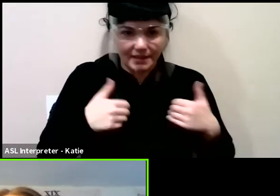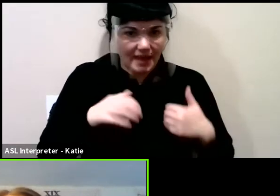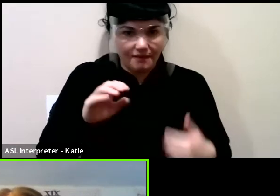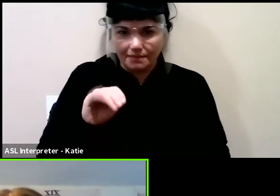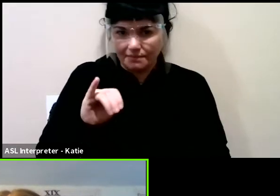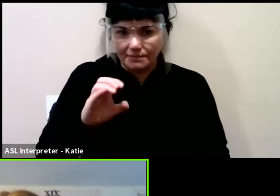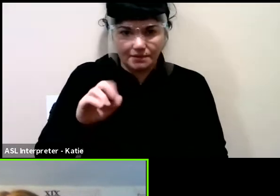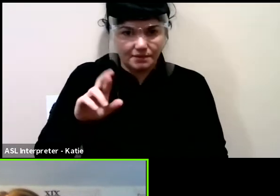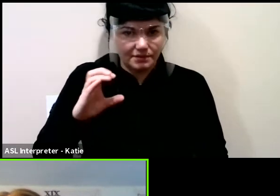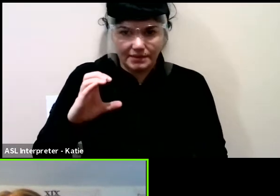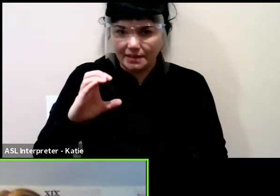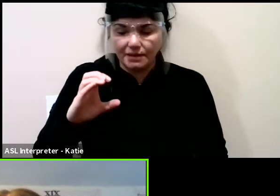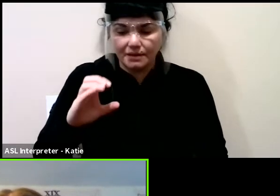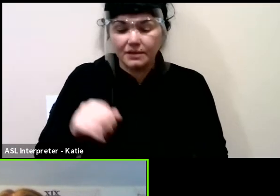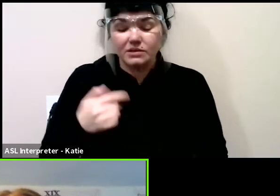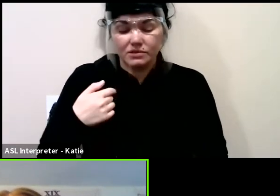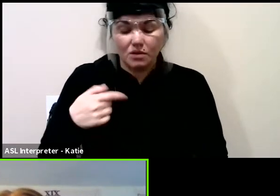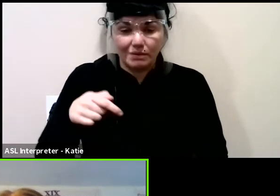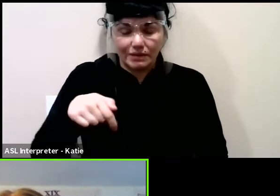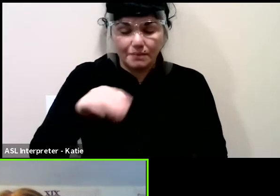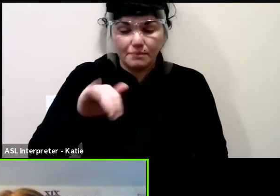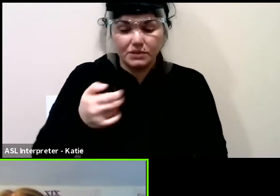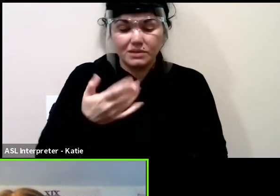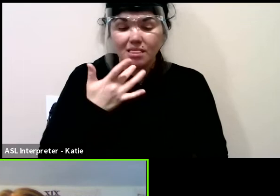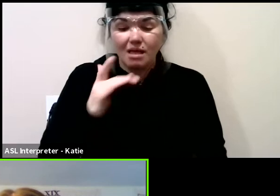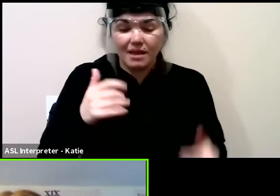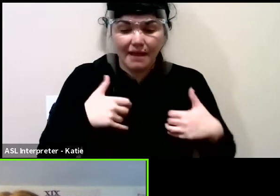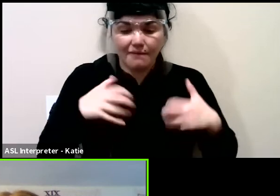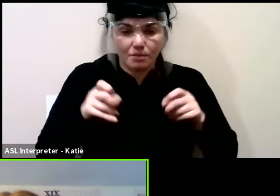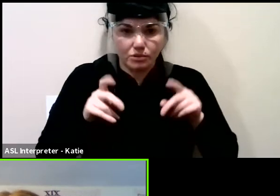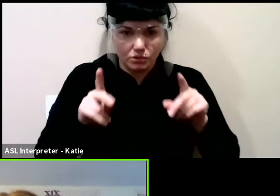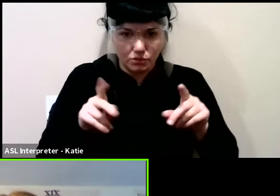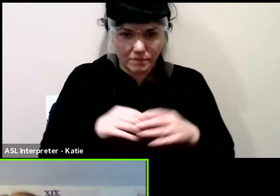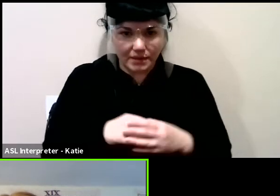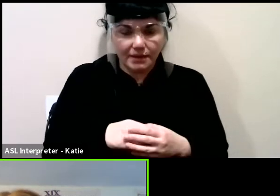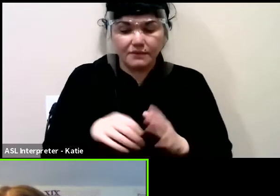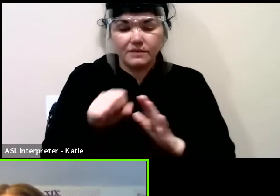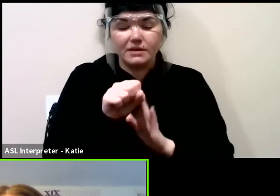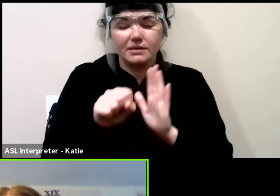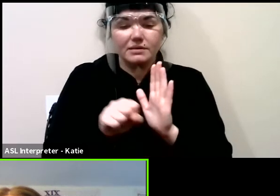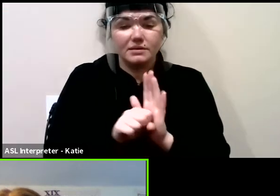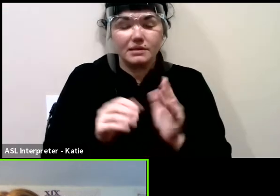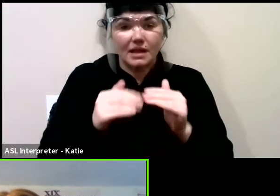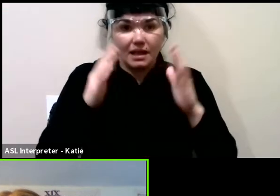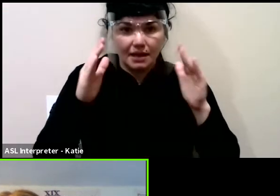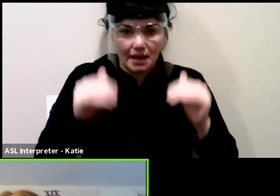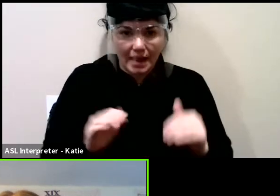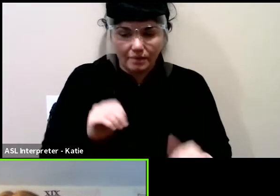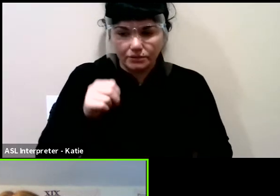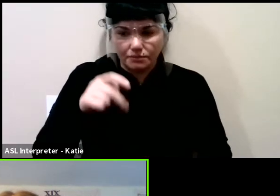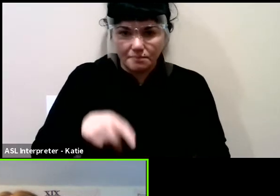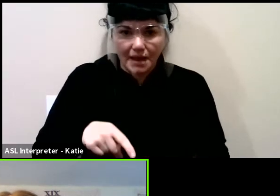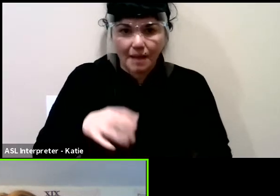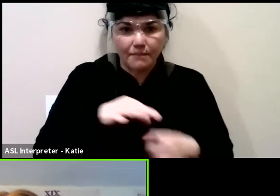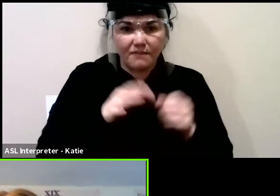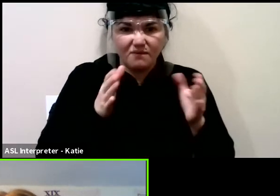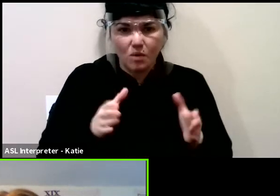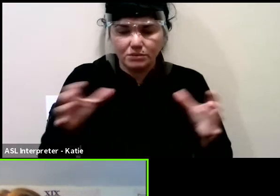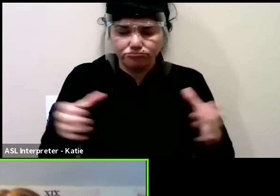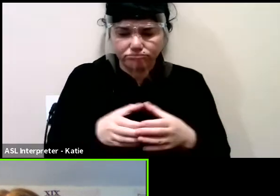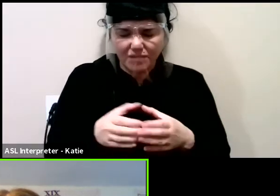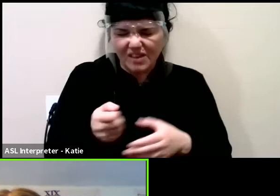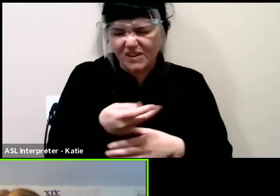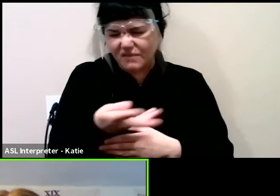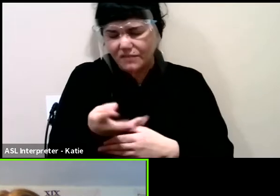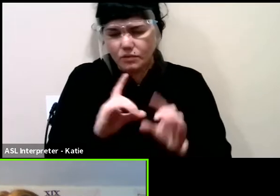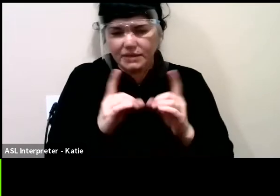so michigan is really lucky to have this opportunity um so for the state house maps voters across metro lansing are currently packed into just a few districts i'm